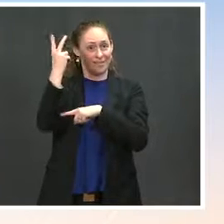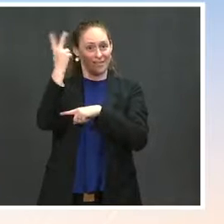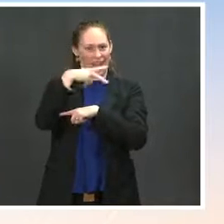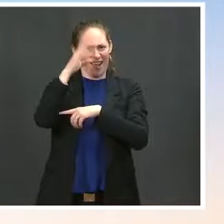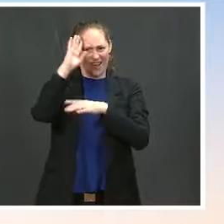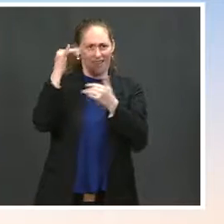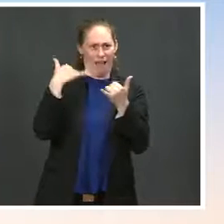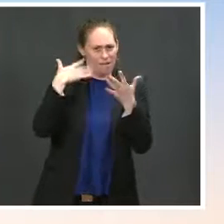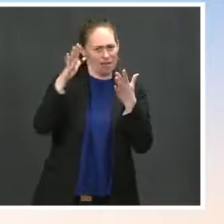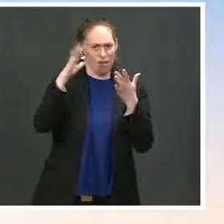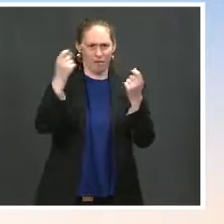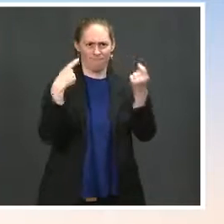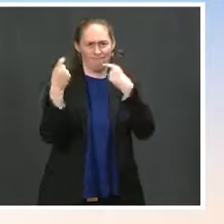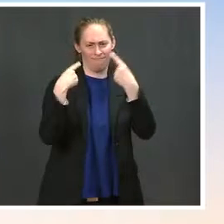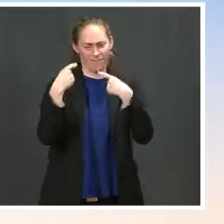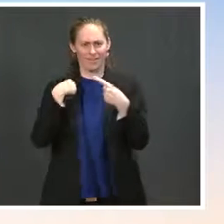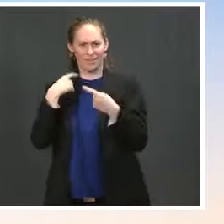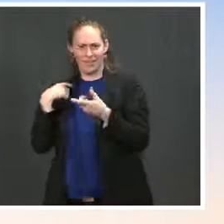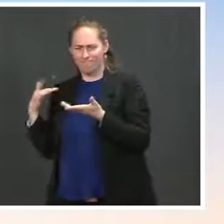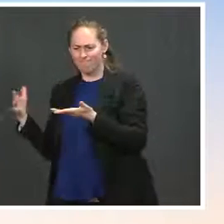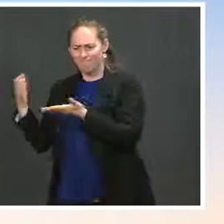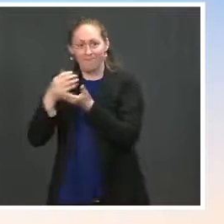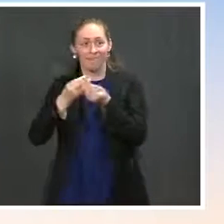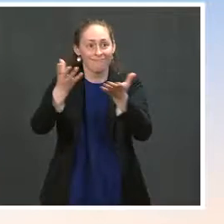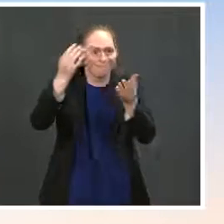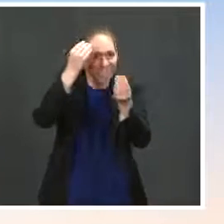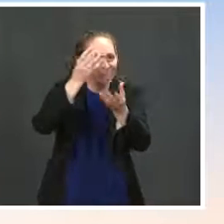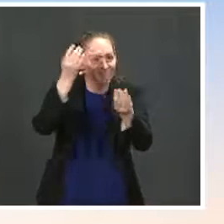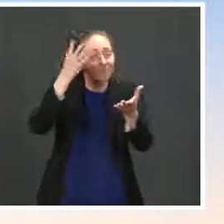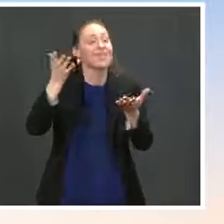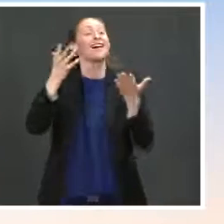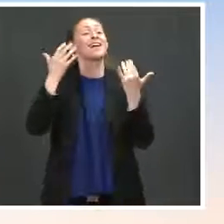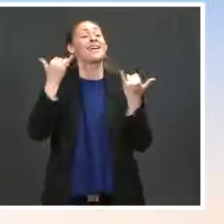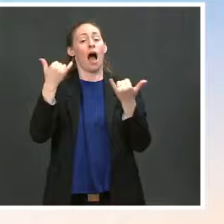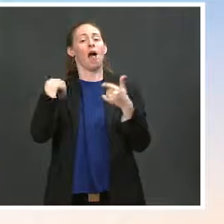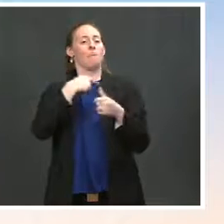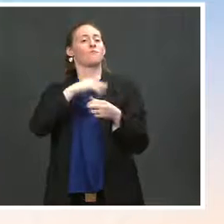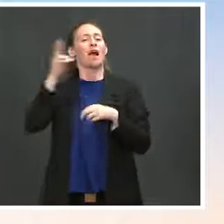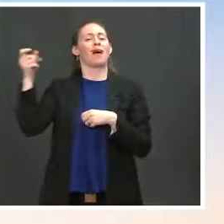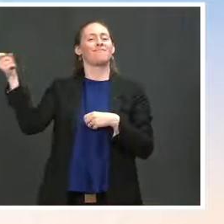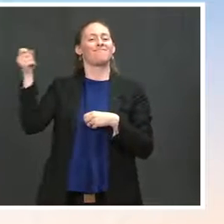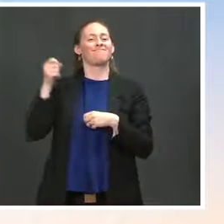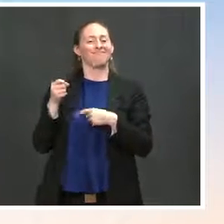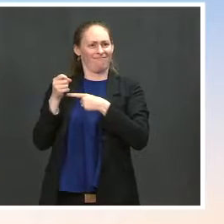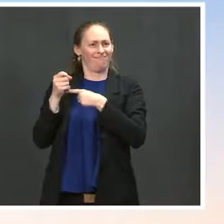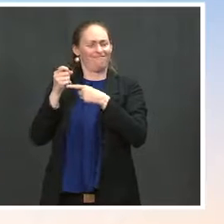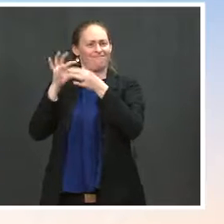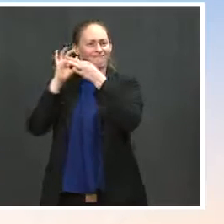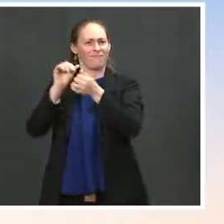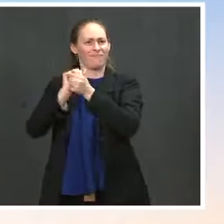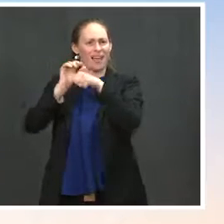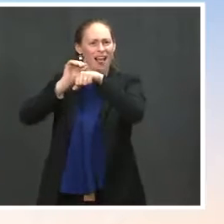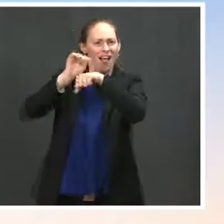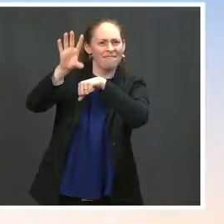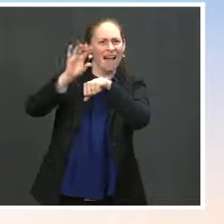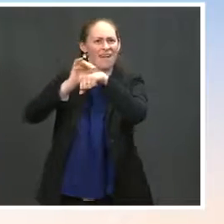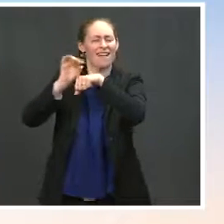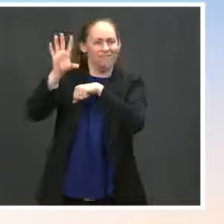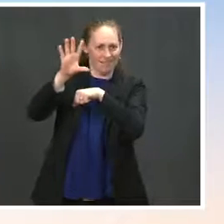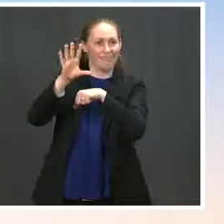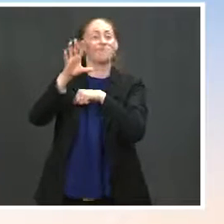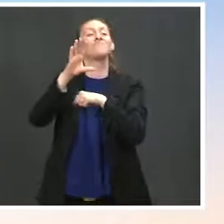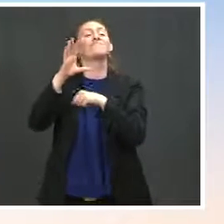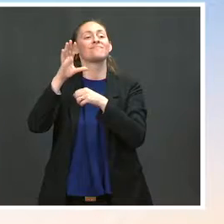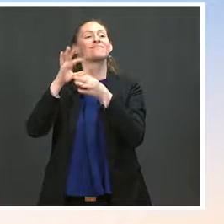promises, is National Climate Advisor Gina McCarthy and Special Presidential Envoy for Climate, John Kerry. We're, of course, very